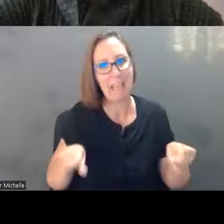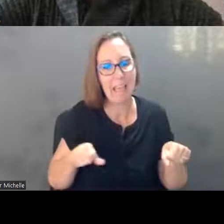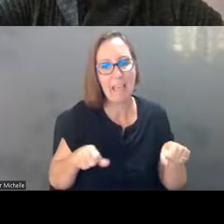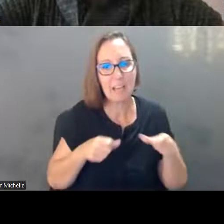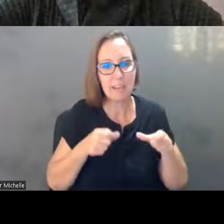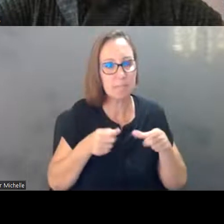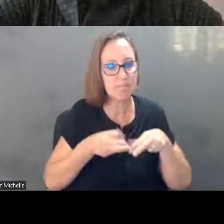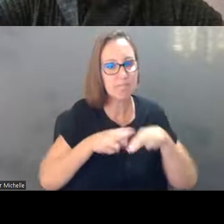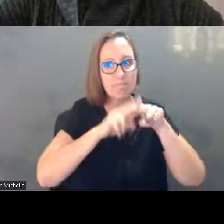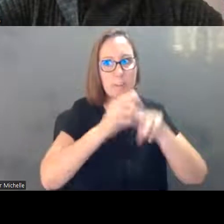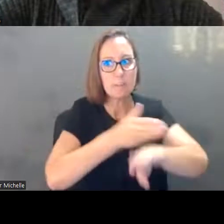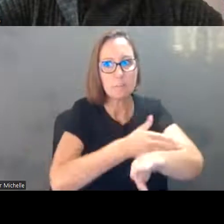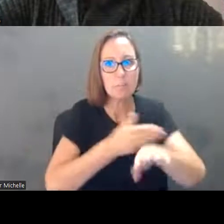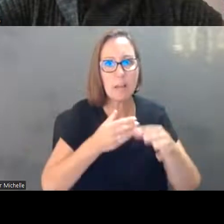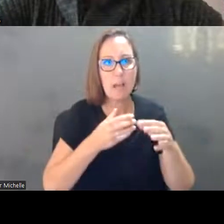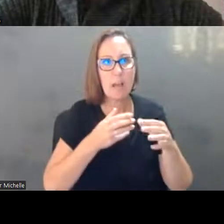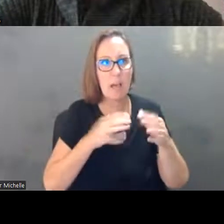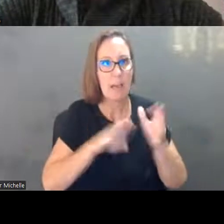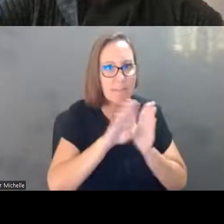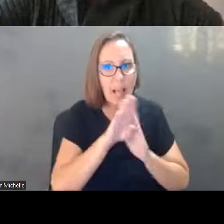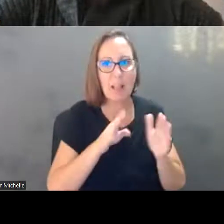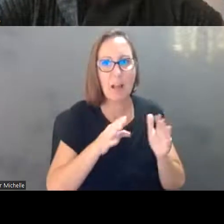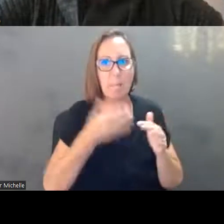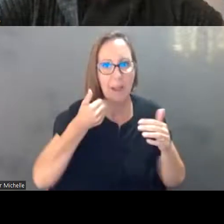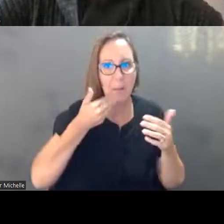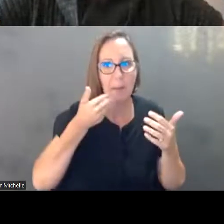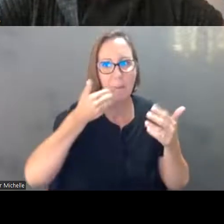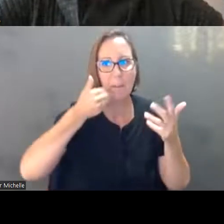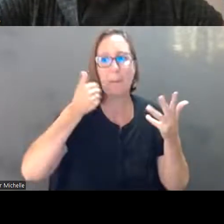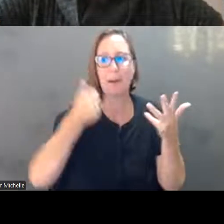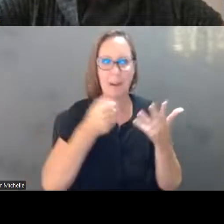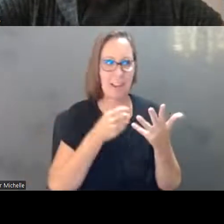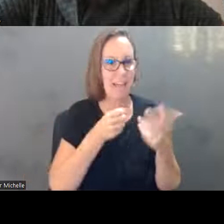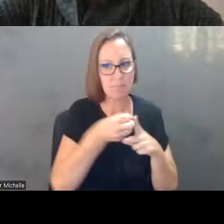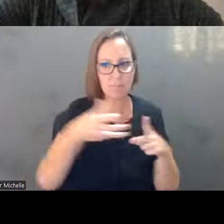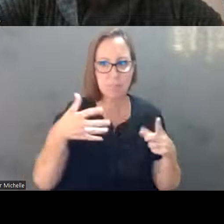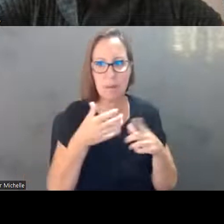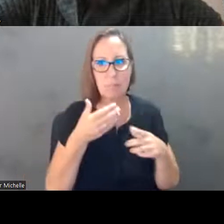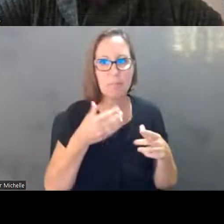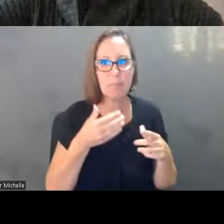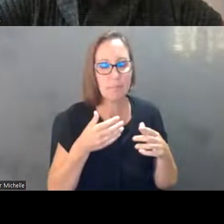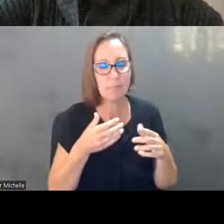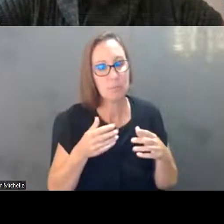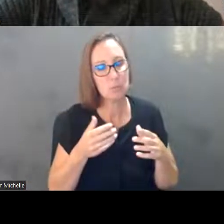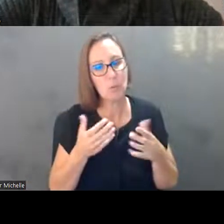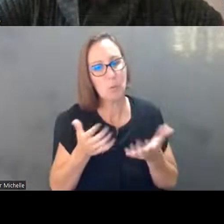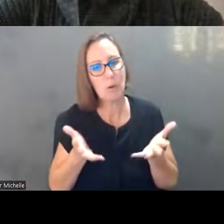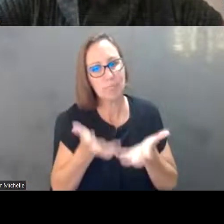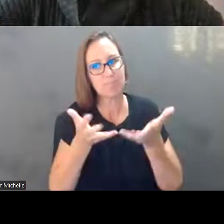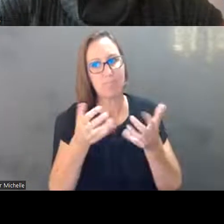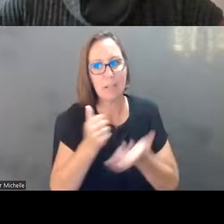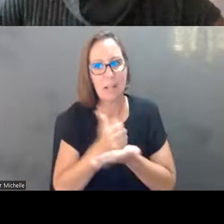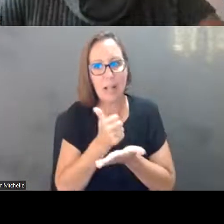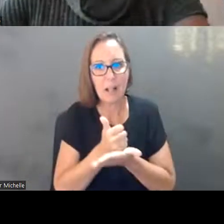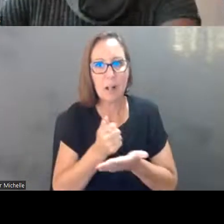what adapts well into what areas, and there is still a need to generate a lot of new knowledge to guide where we go in